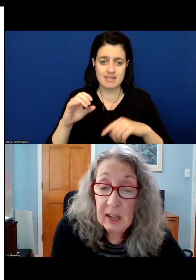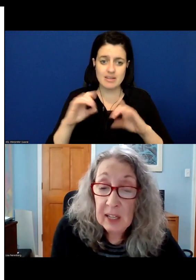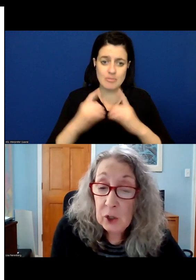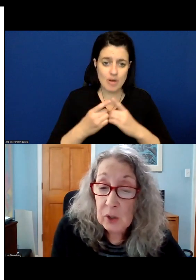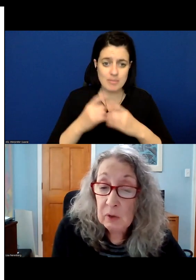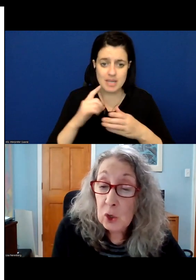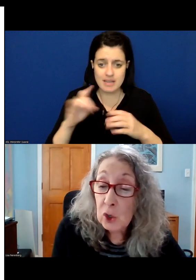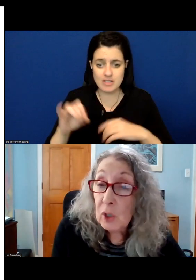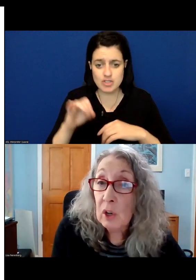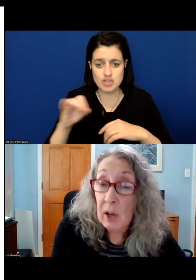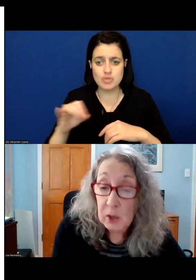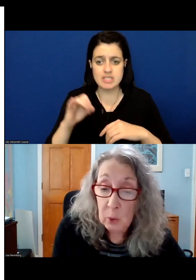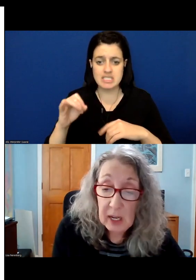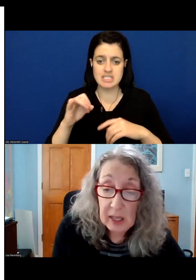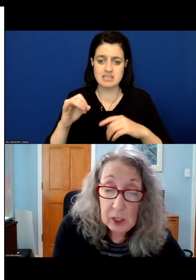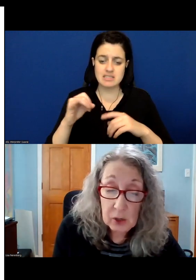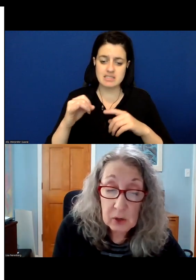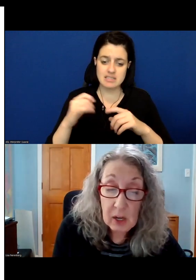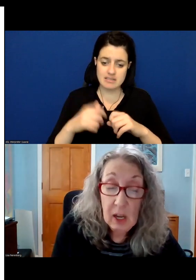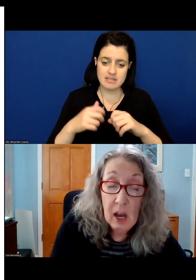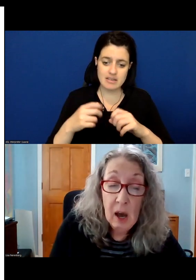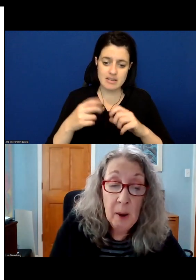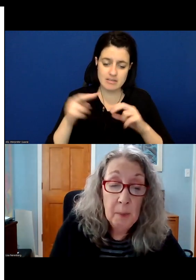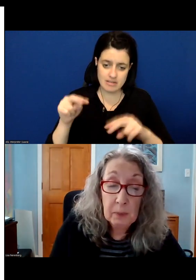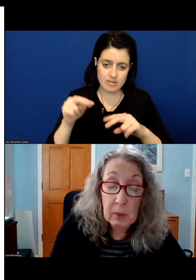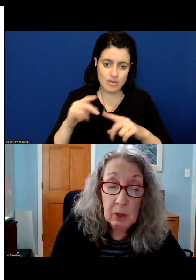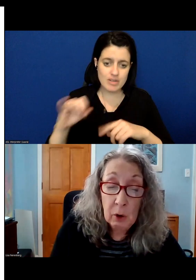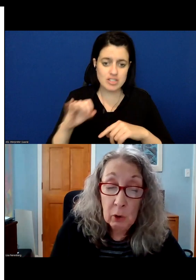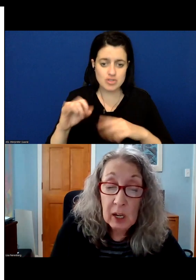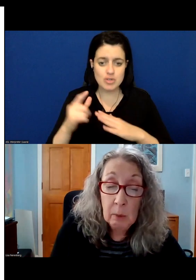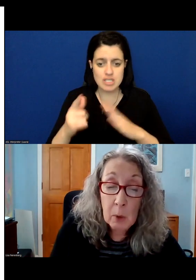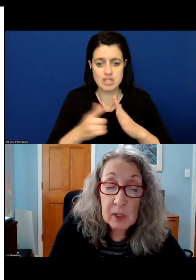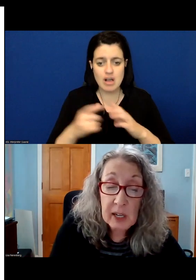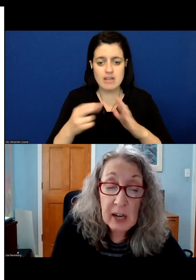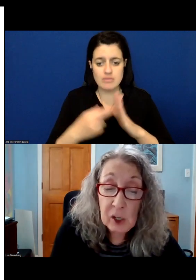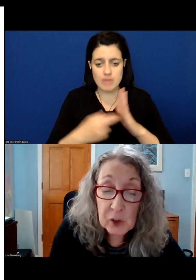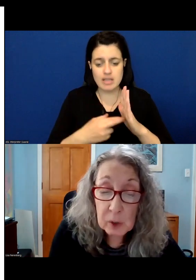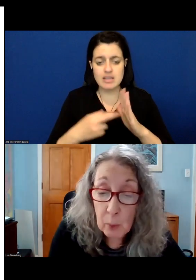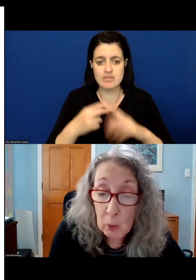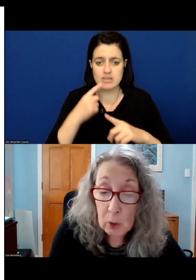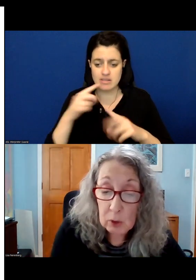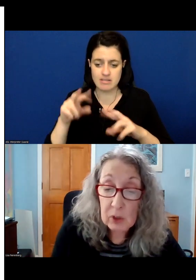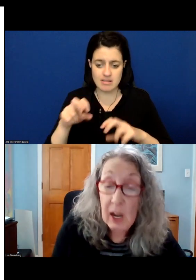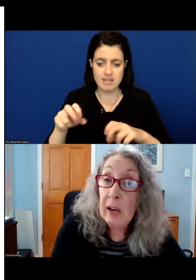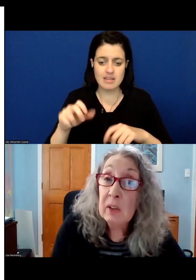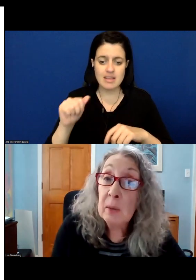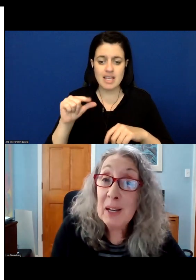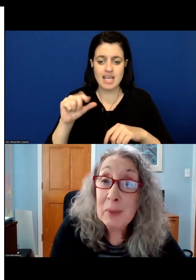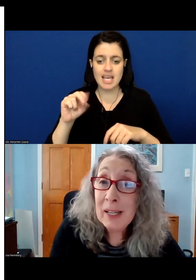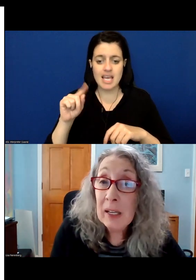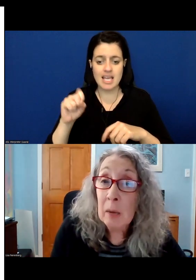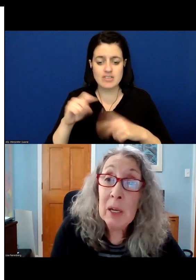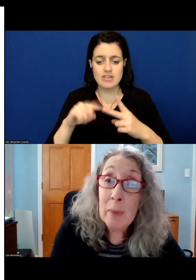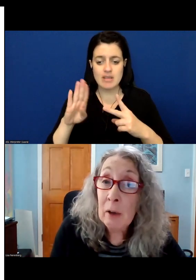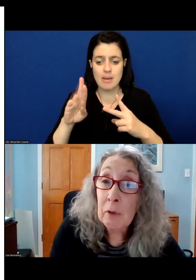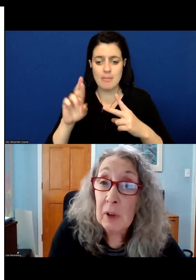investigates violations of insurance laws and regulations. They're looking mostly at agents and brokers, and sometimes